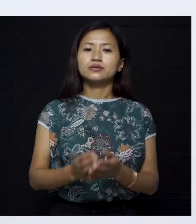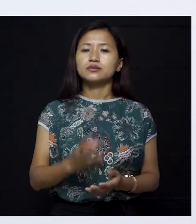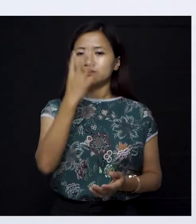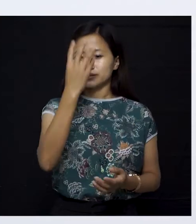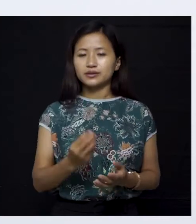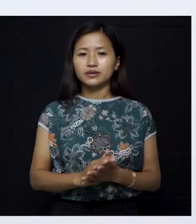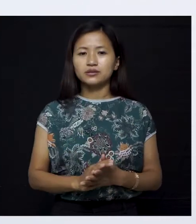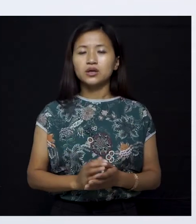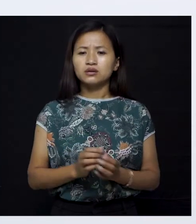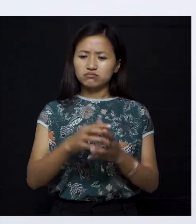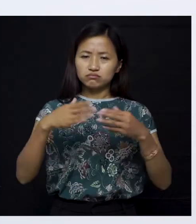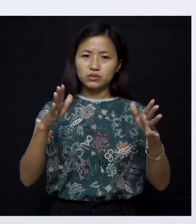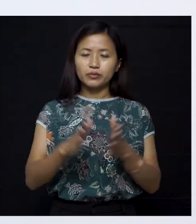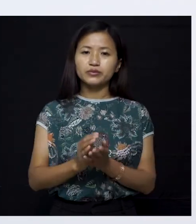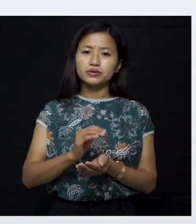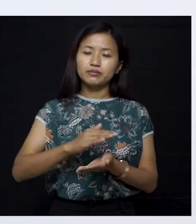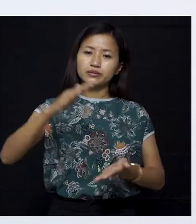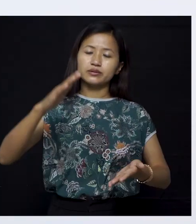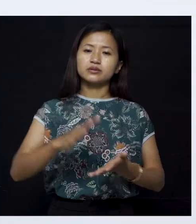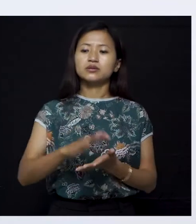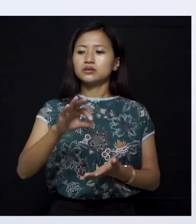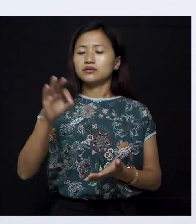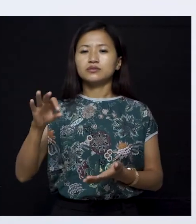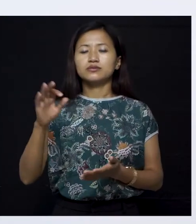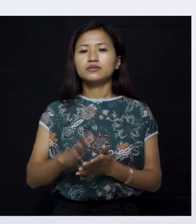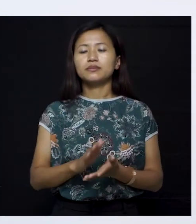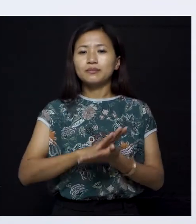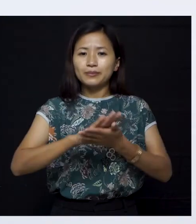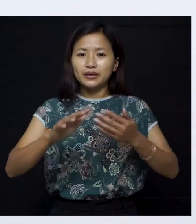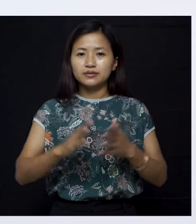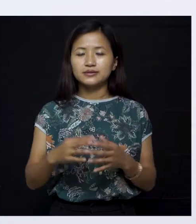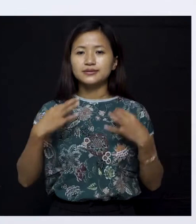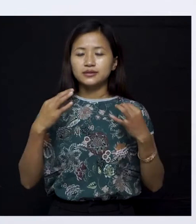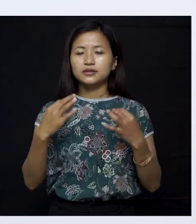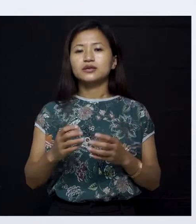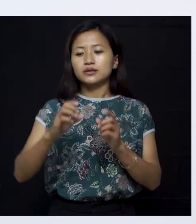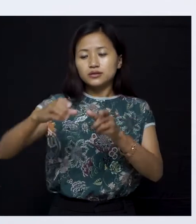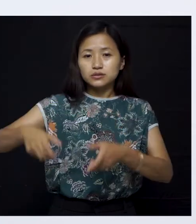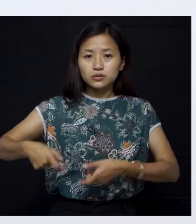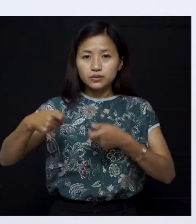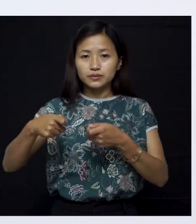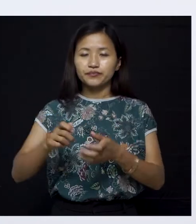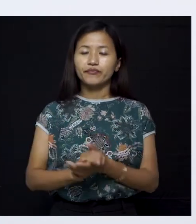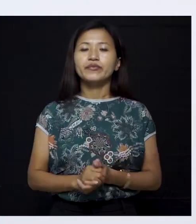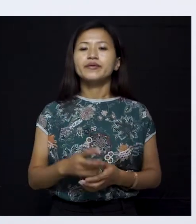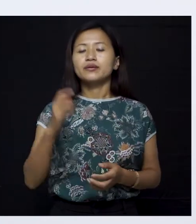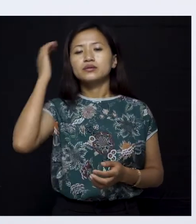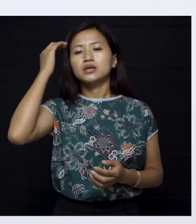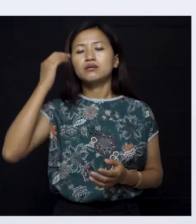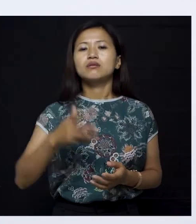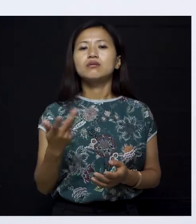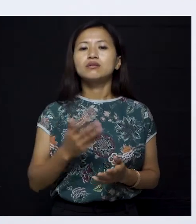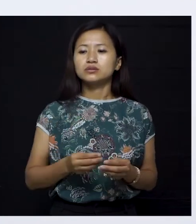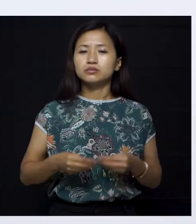and then opened the bundle to find that there was a plain shirt and a stocking. And now they could not know whether it